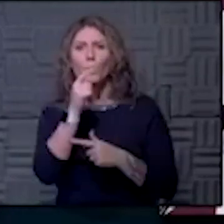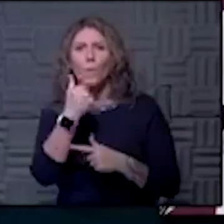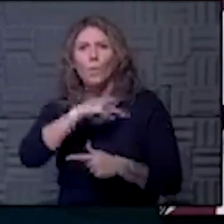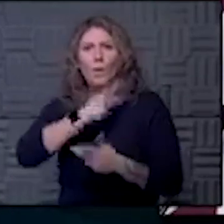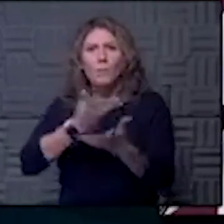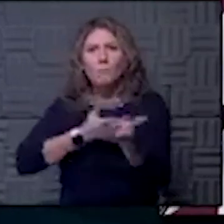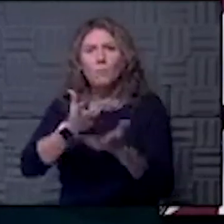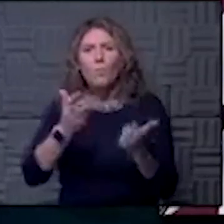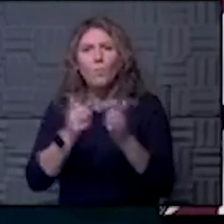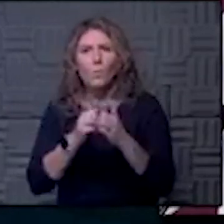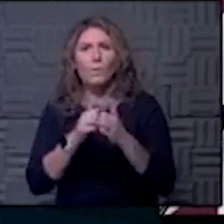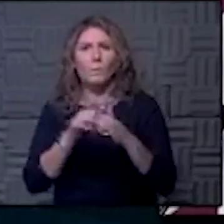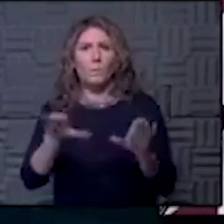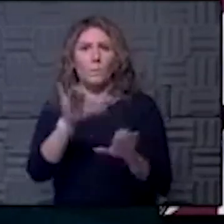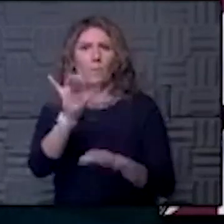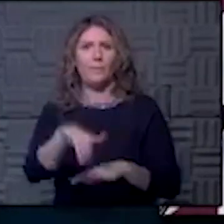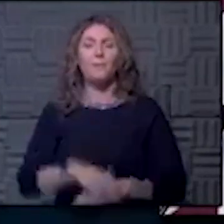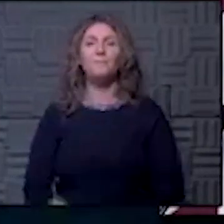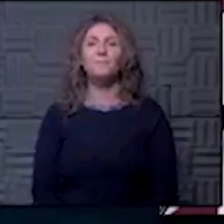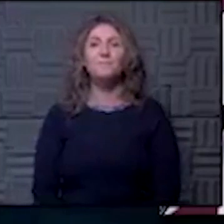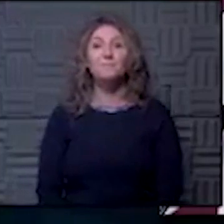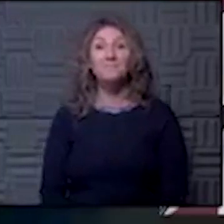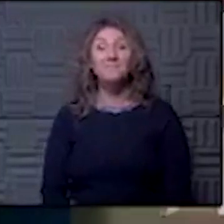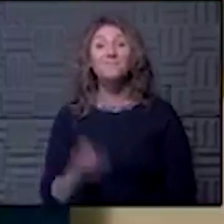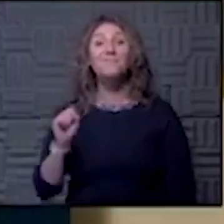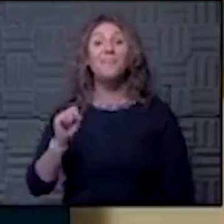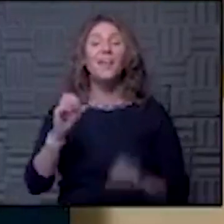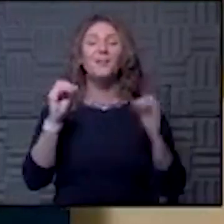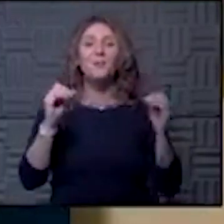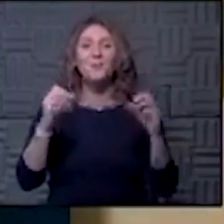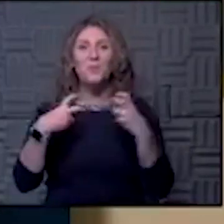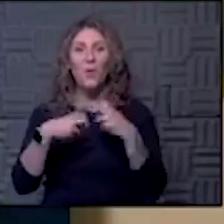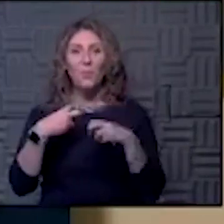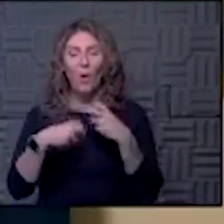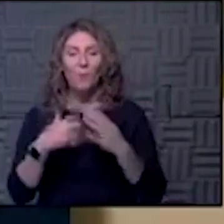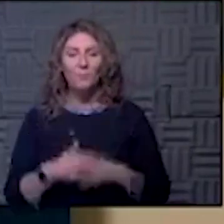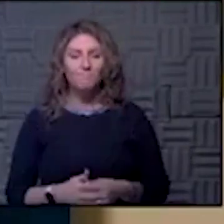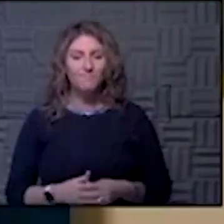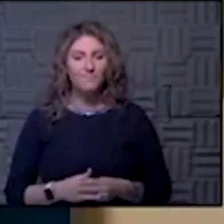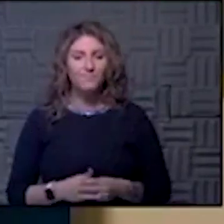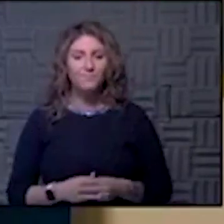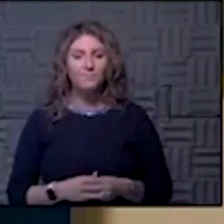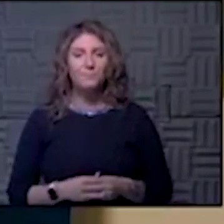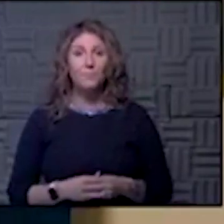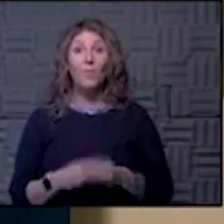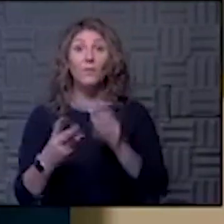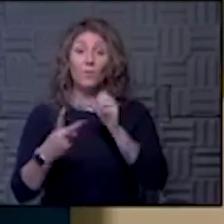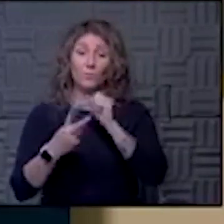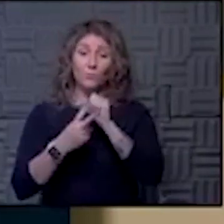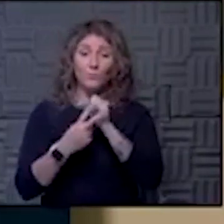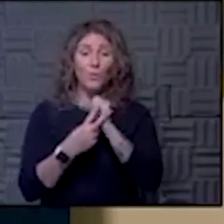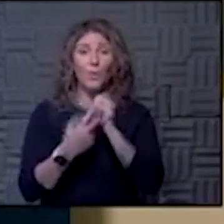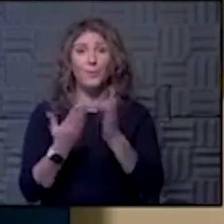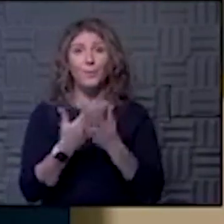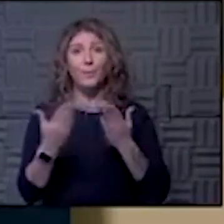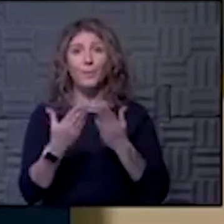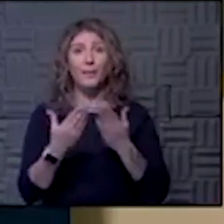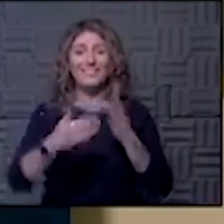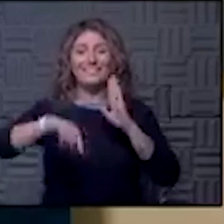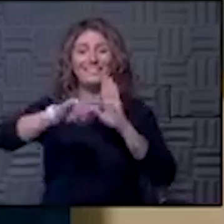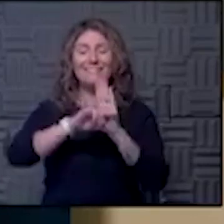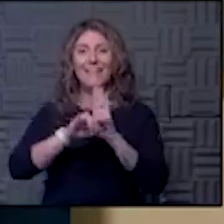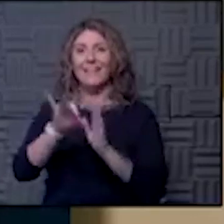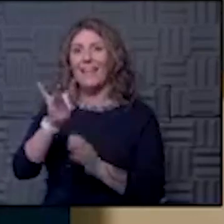with to do that. Yeah, no problem. So it turns out that storing things at a negative 80